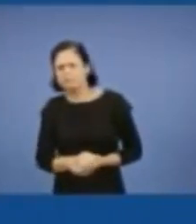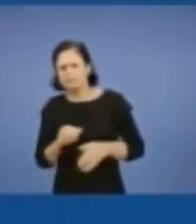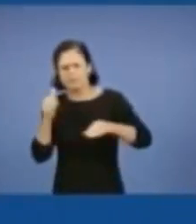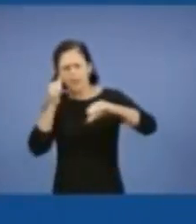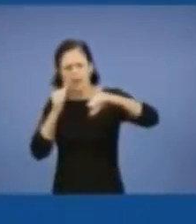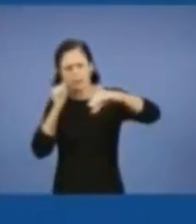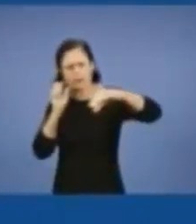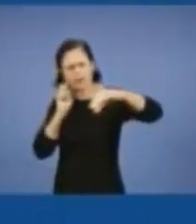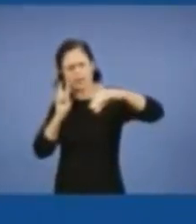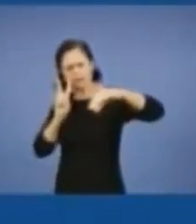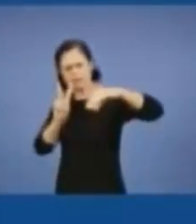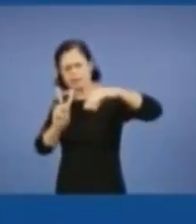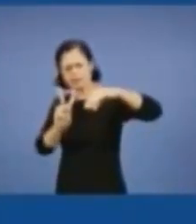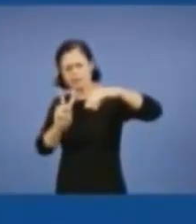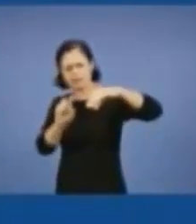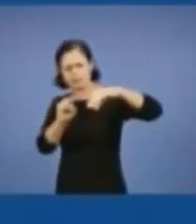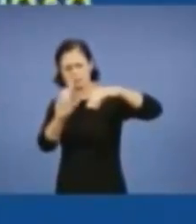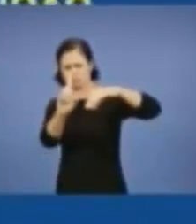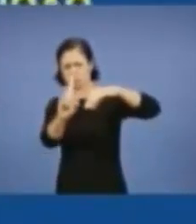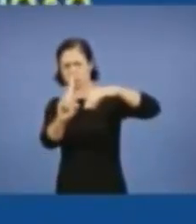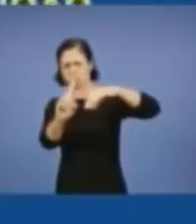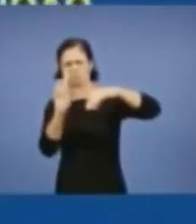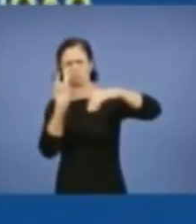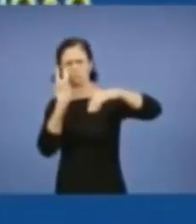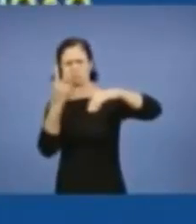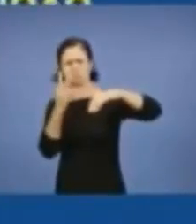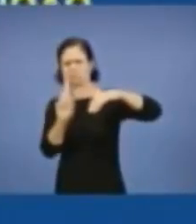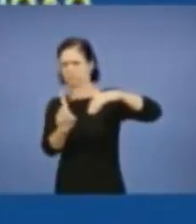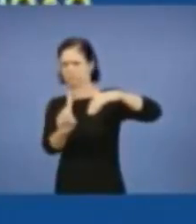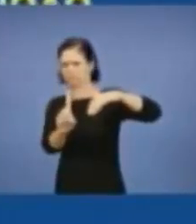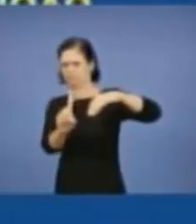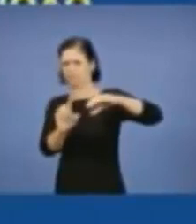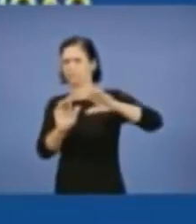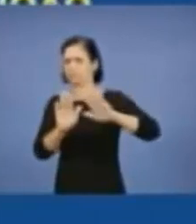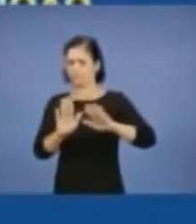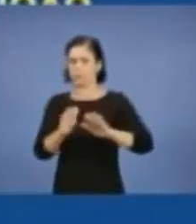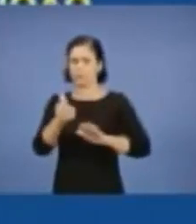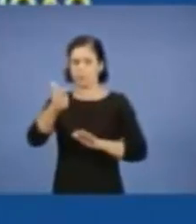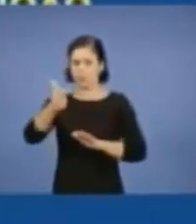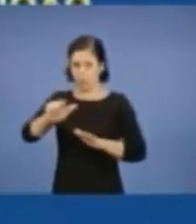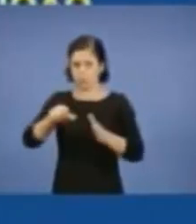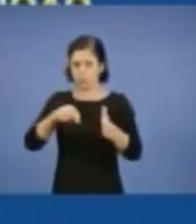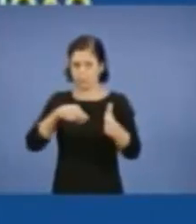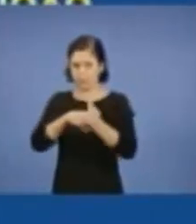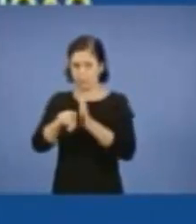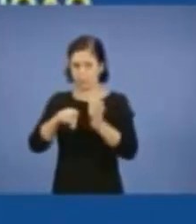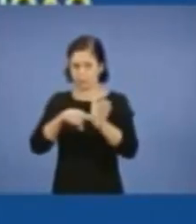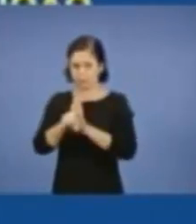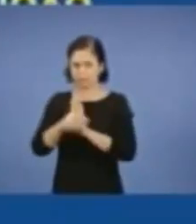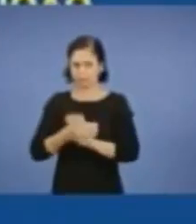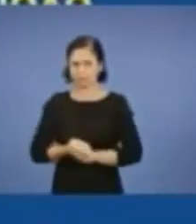She didn't recognize Jesus. So now, let's go prophetically.